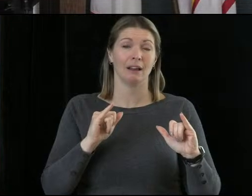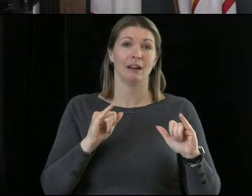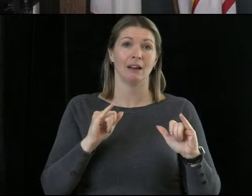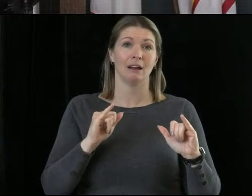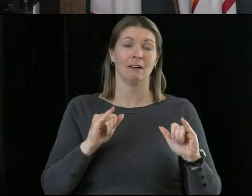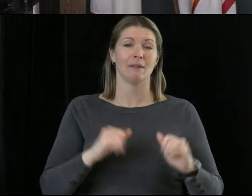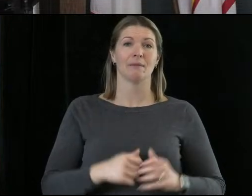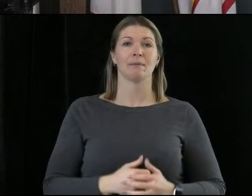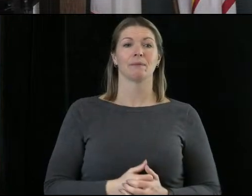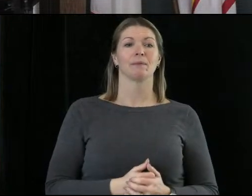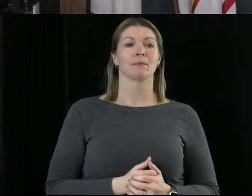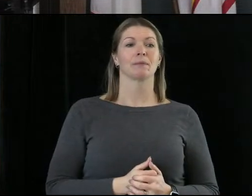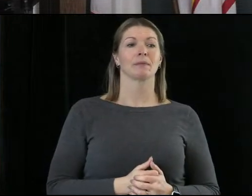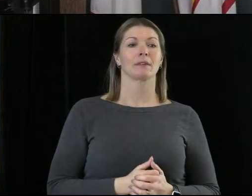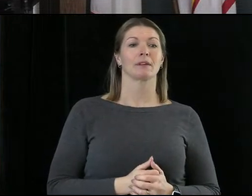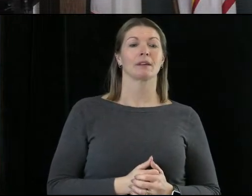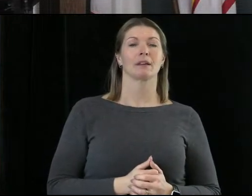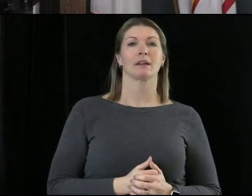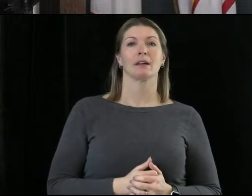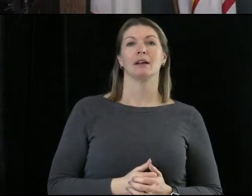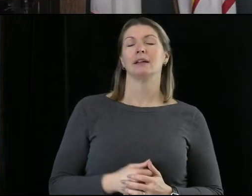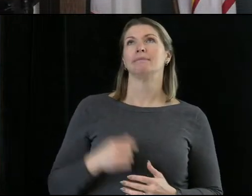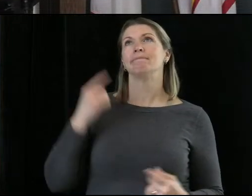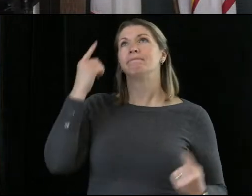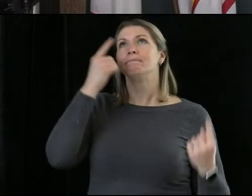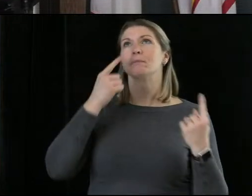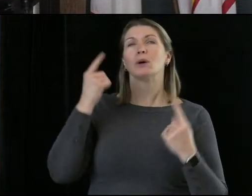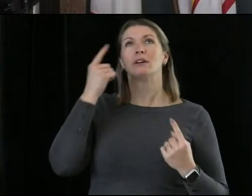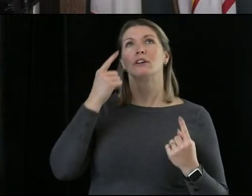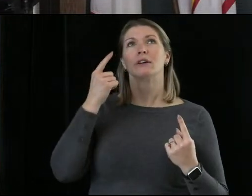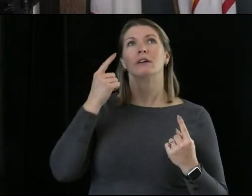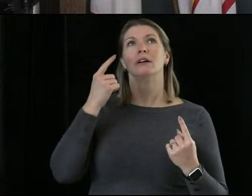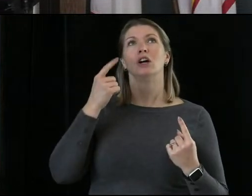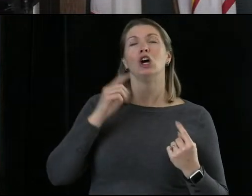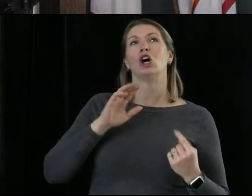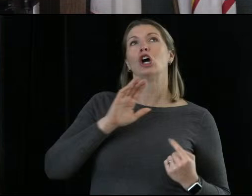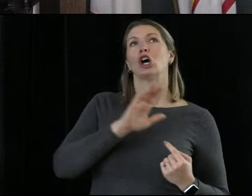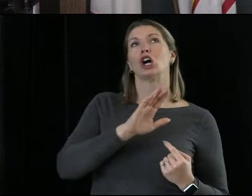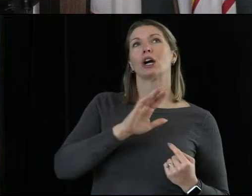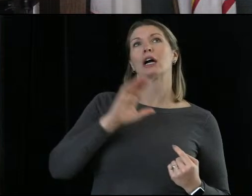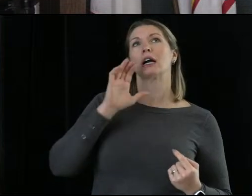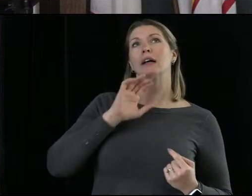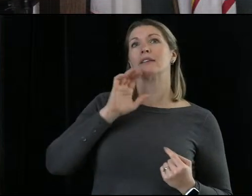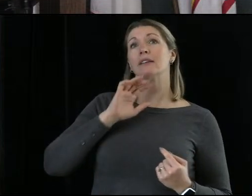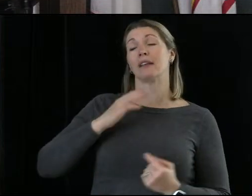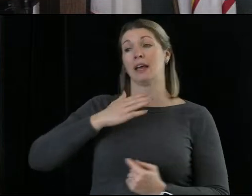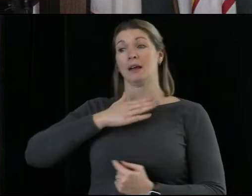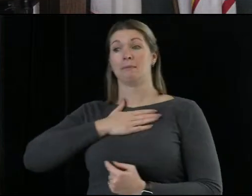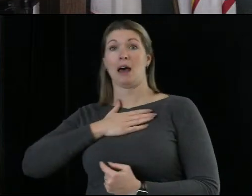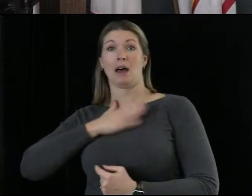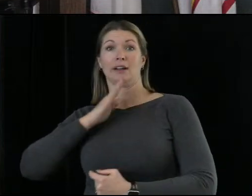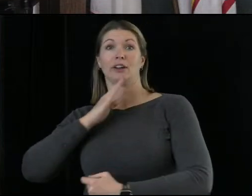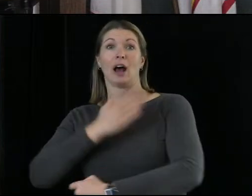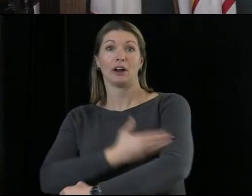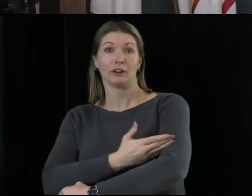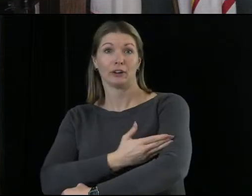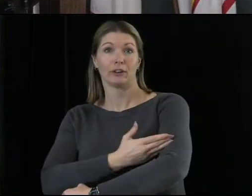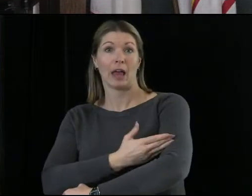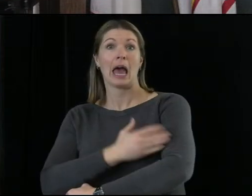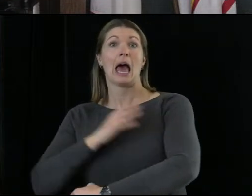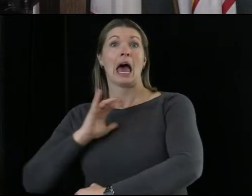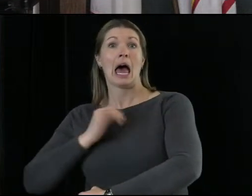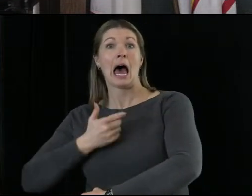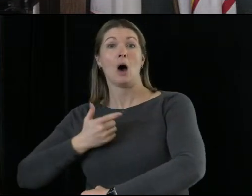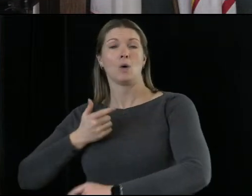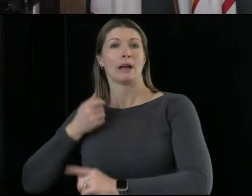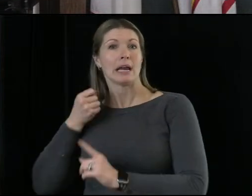I wonder, how are her cousins, like my daughters, all her other cousins, how are they impacted